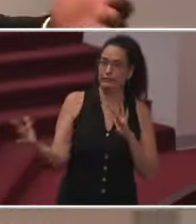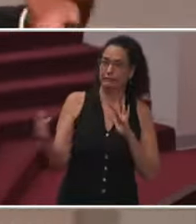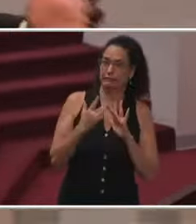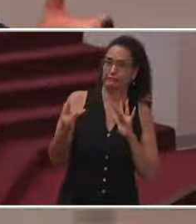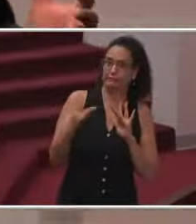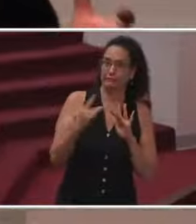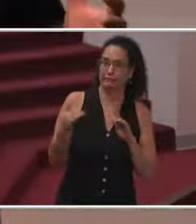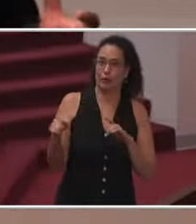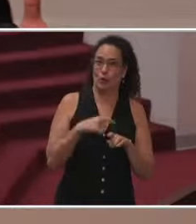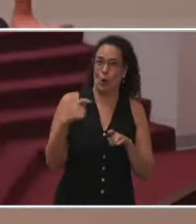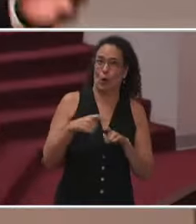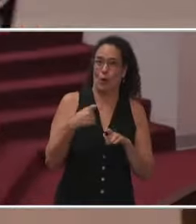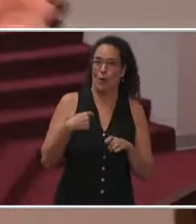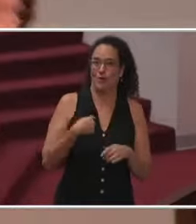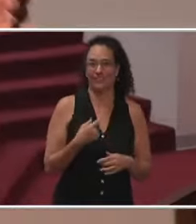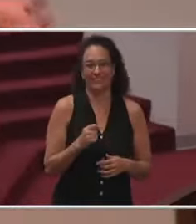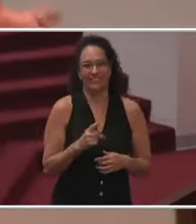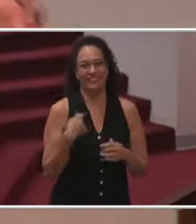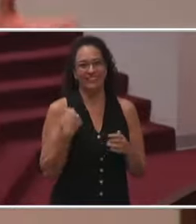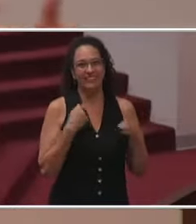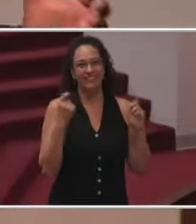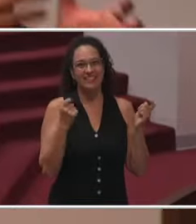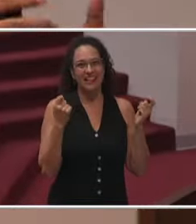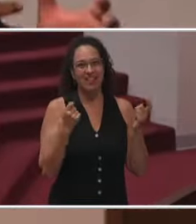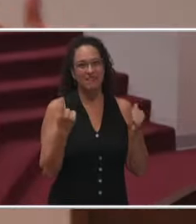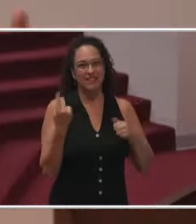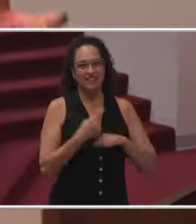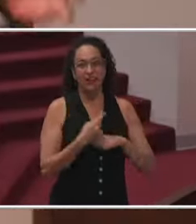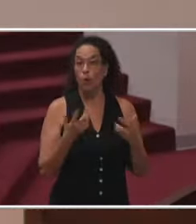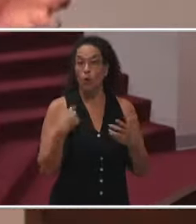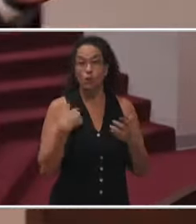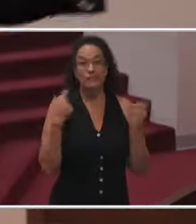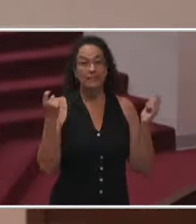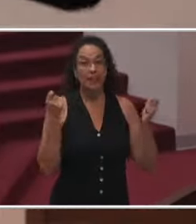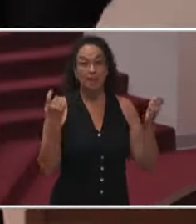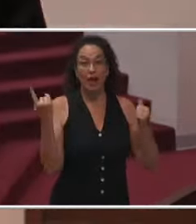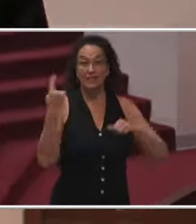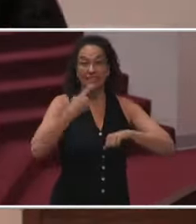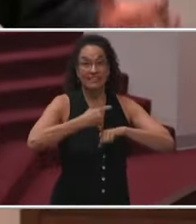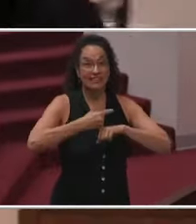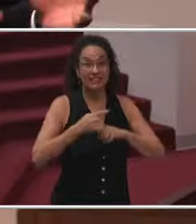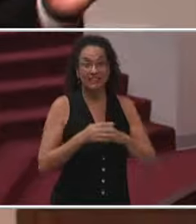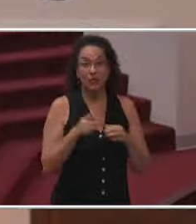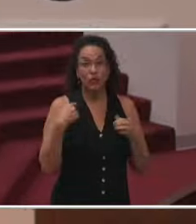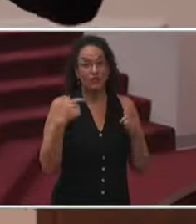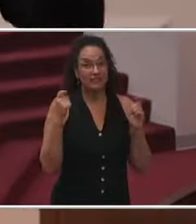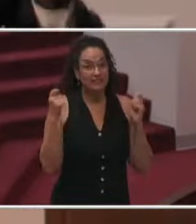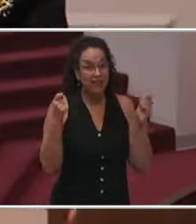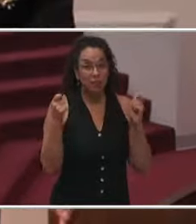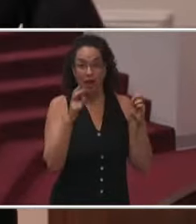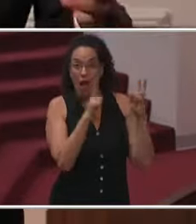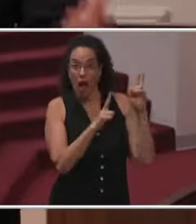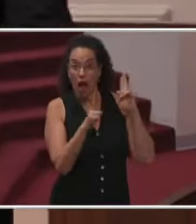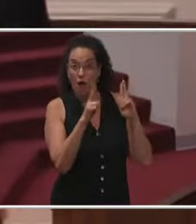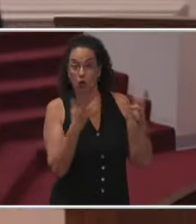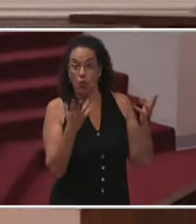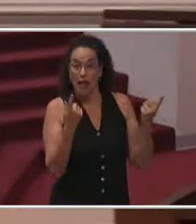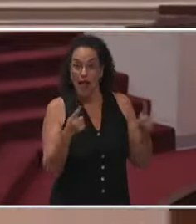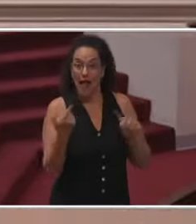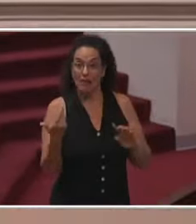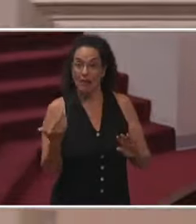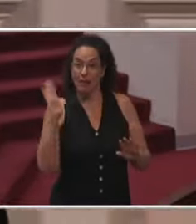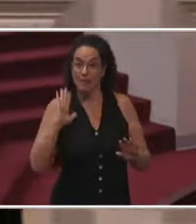we celebrate today. And let me tell you what we celebrate. Not only do we celebrate and honor what has happened in the